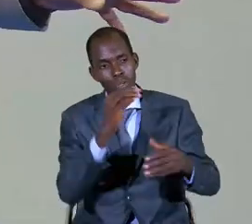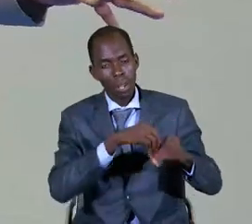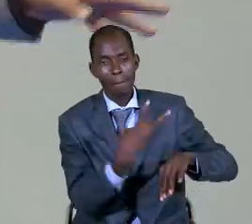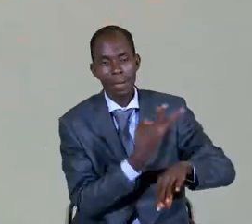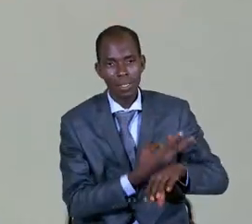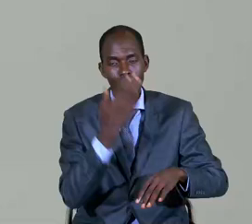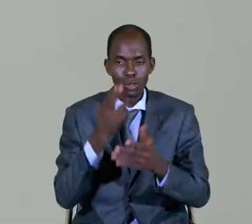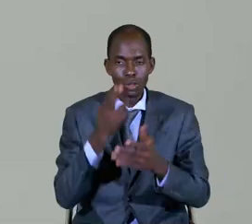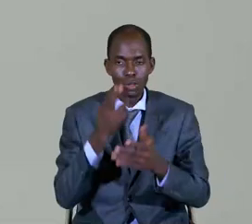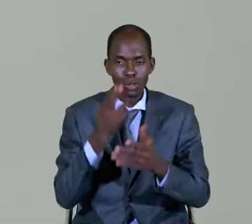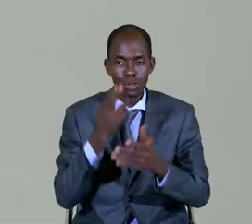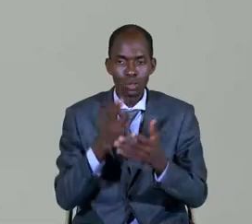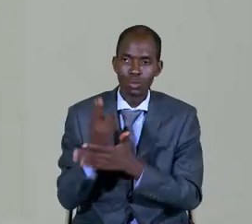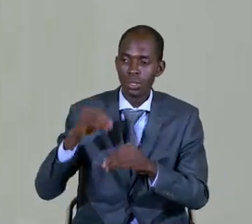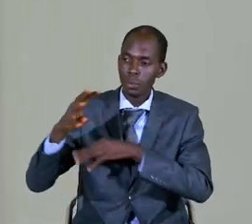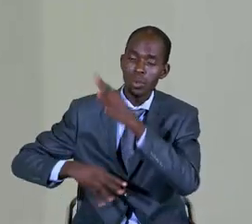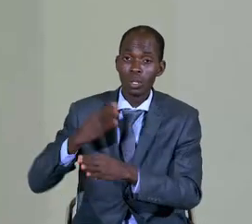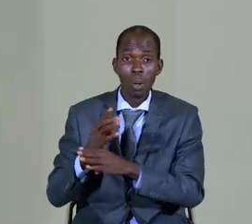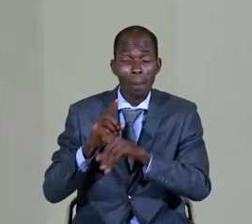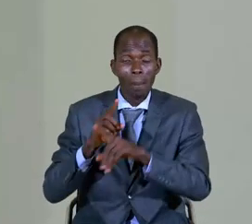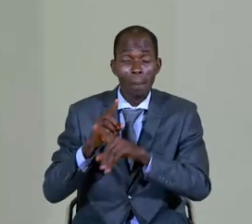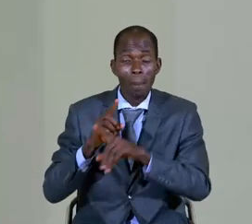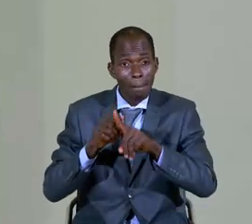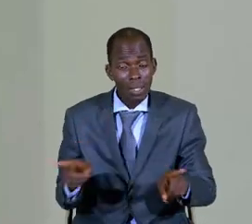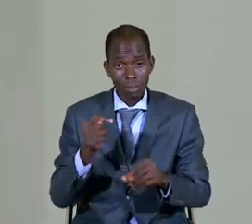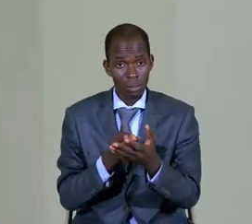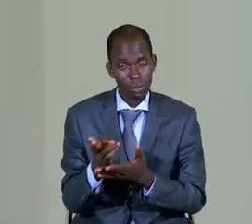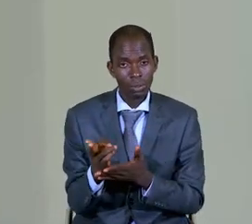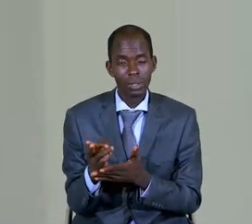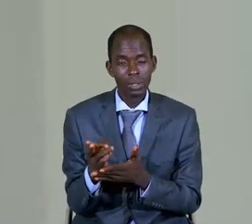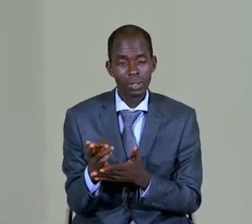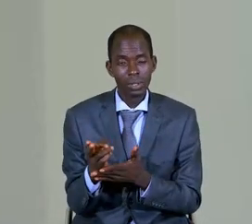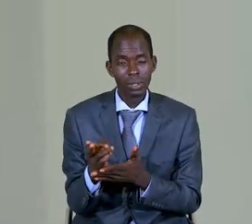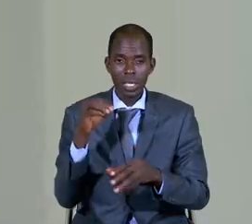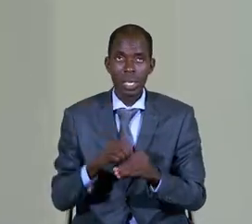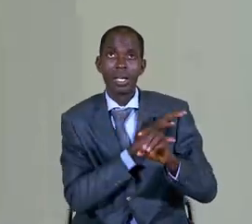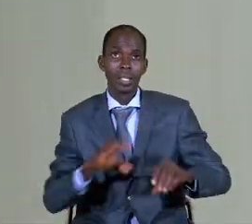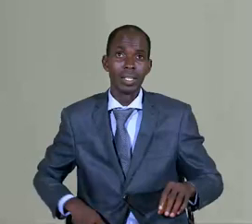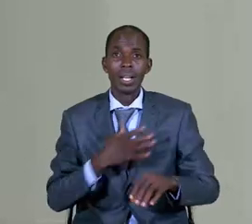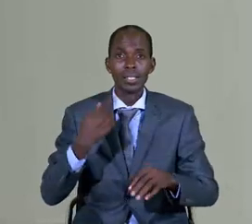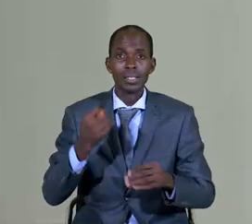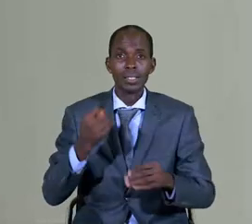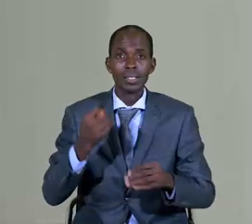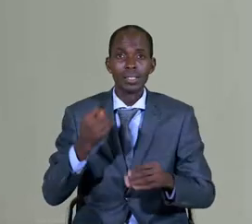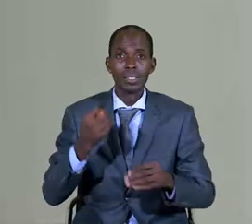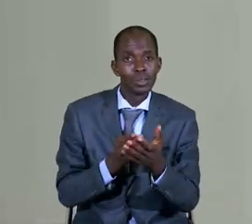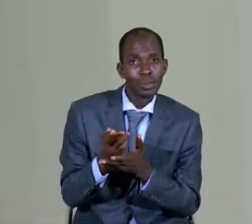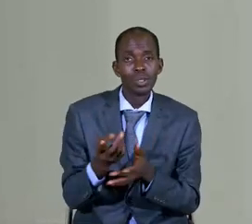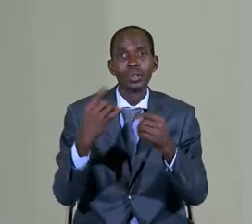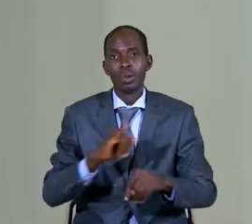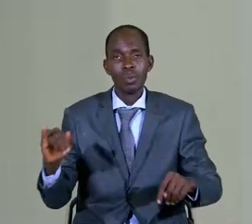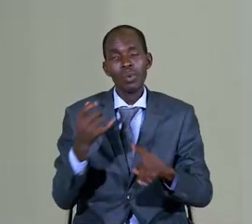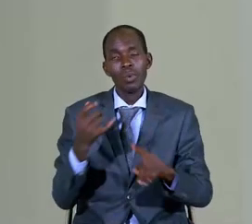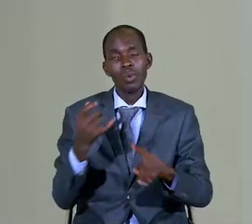save, cannot prepare you for heaven. But the truth in Christ, and the truth coming